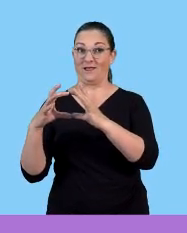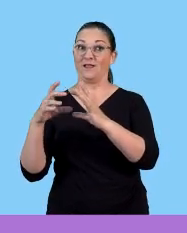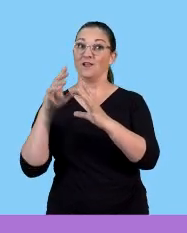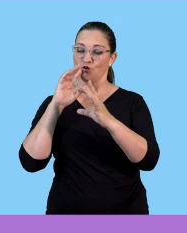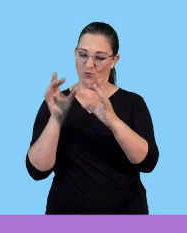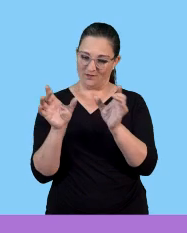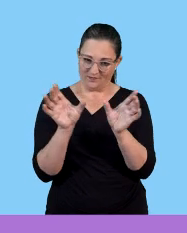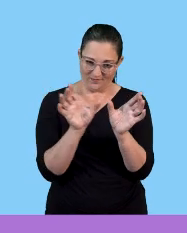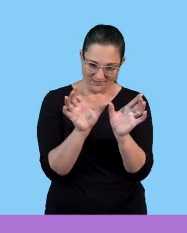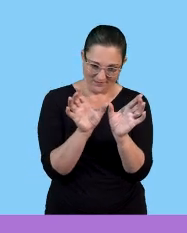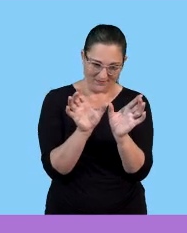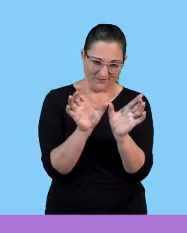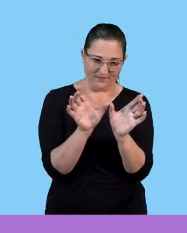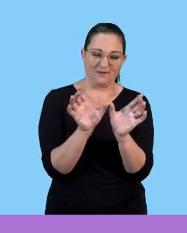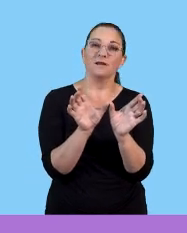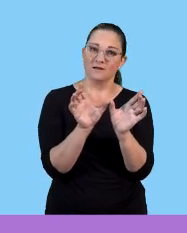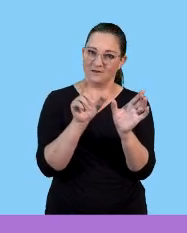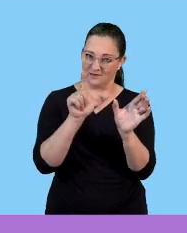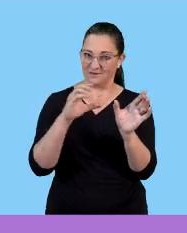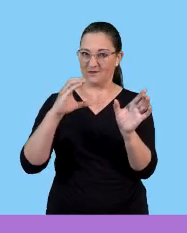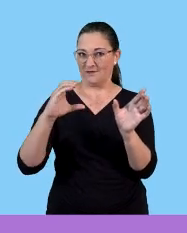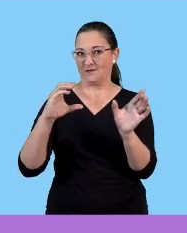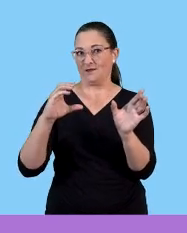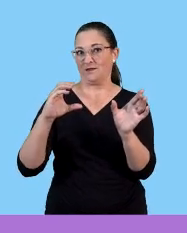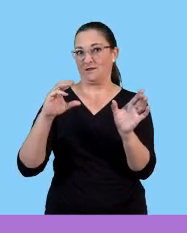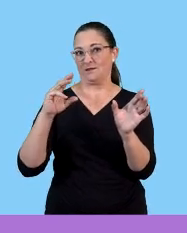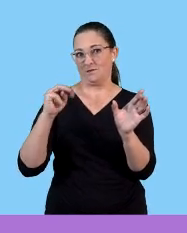will then touch this one and it'll continue again at